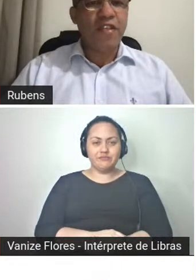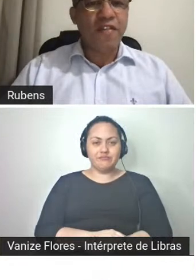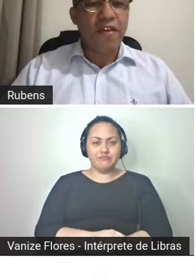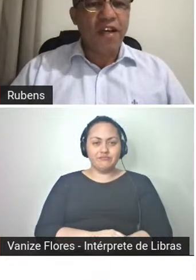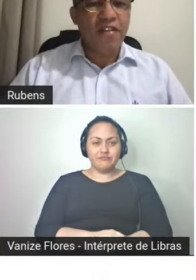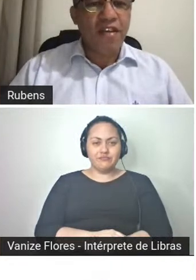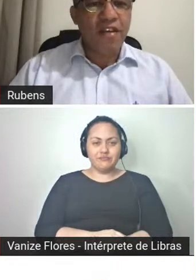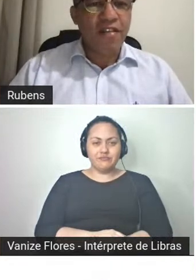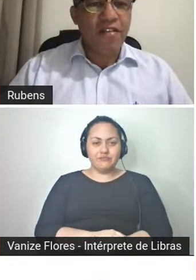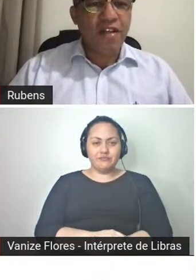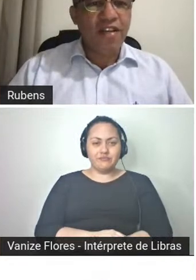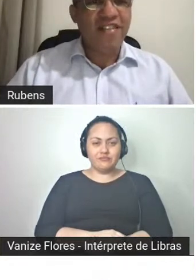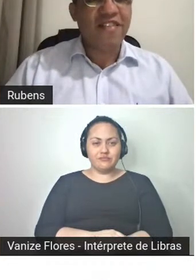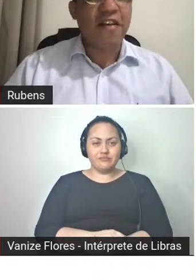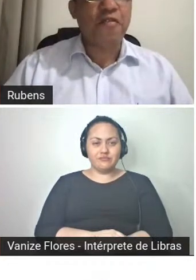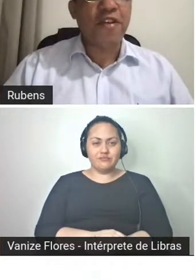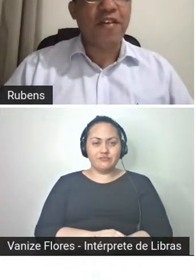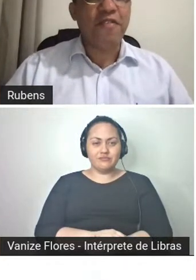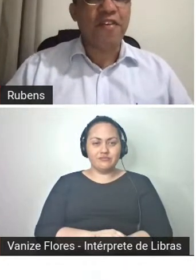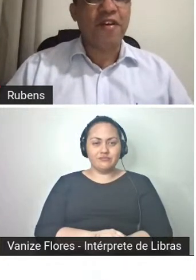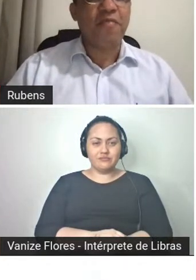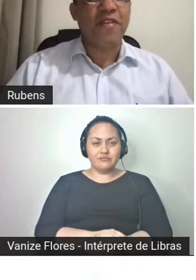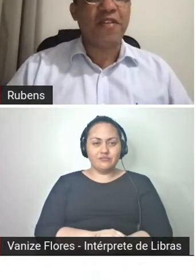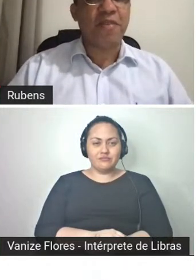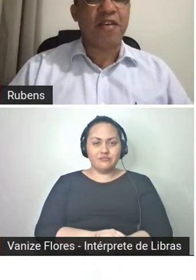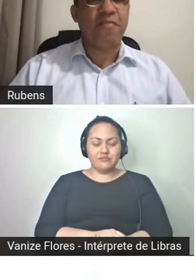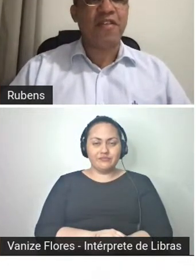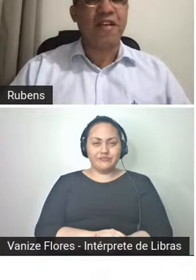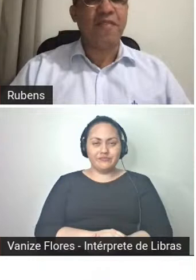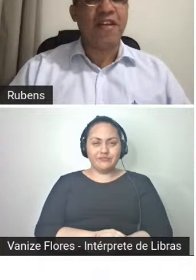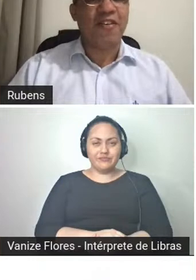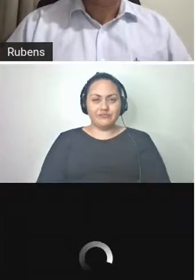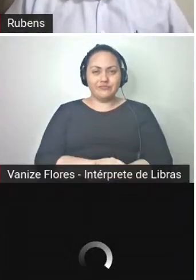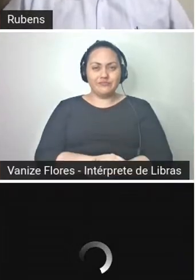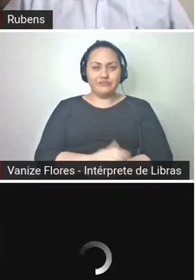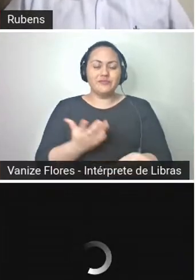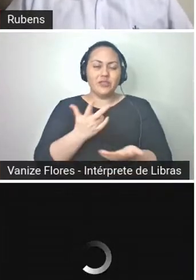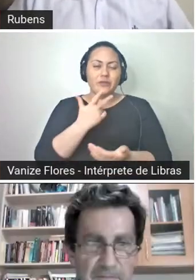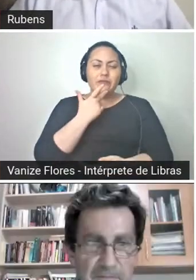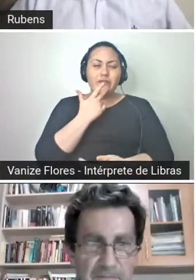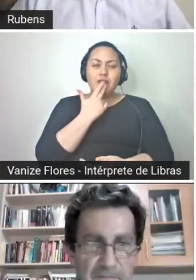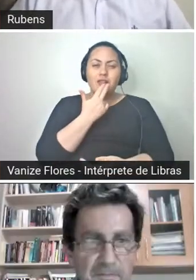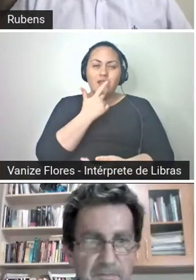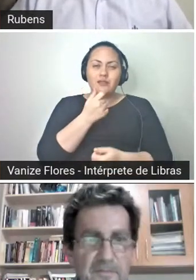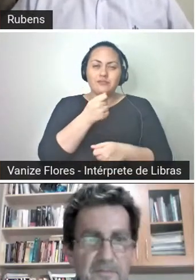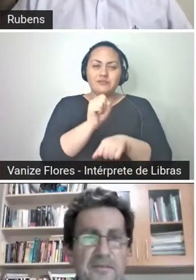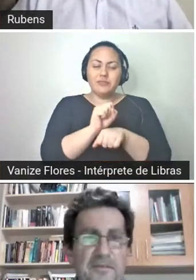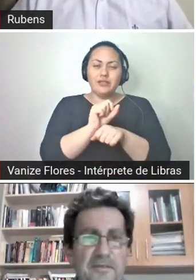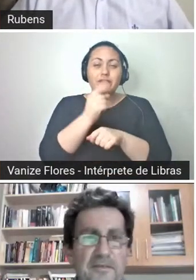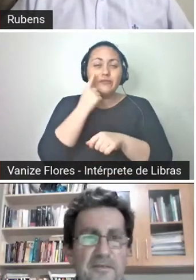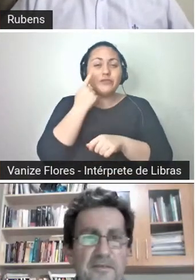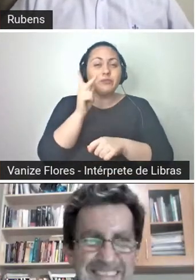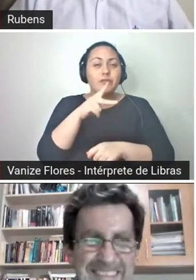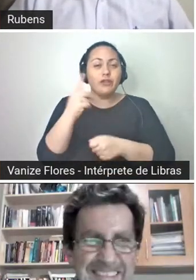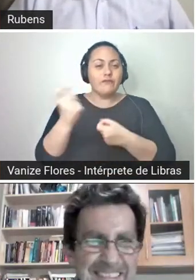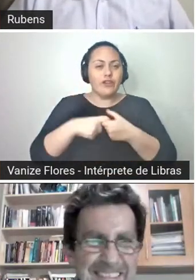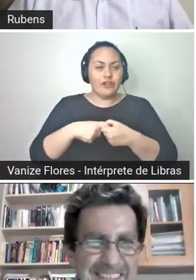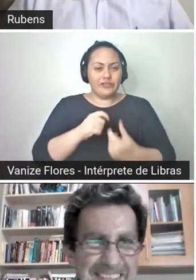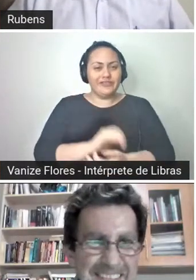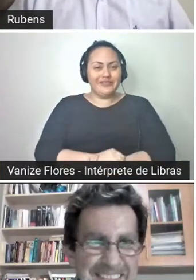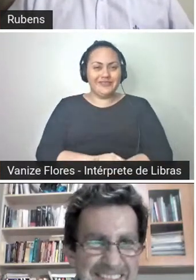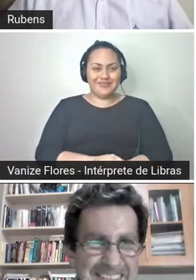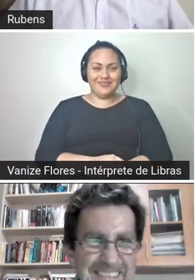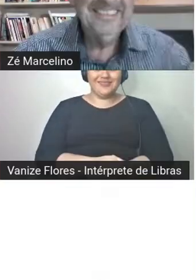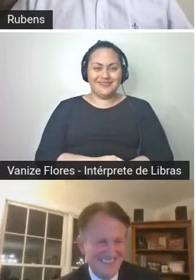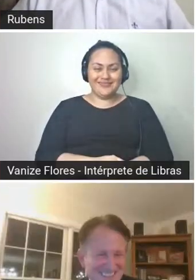If there is anything I say and you can't understand or you can't figure out, Professor Baker, please let me know. I think we are doing fine for